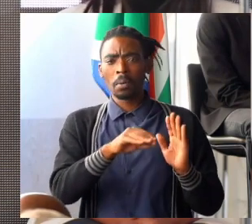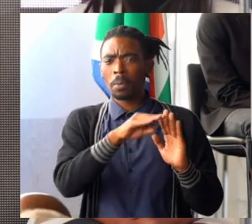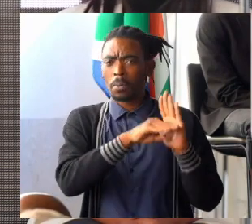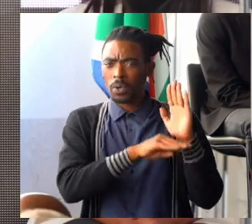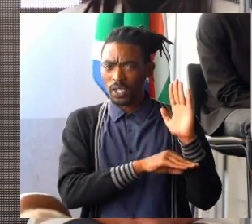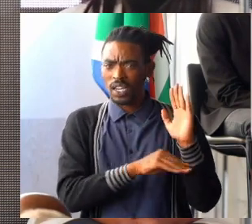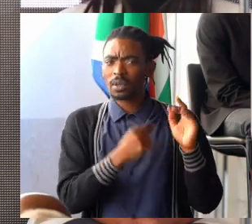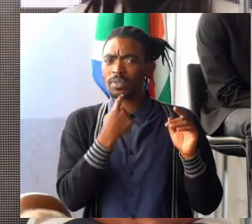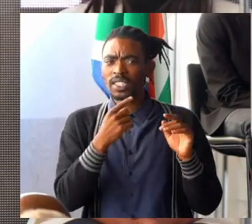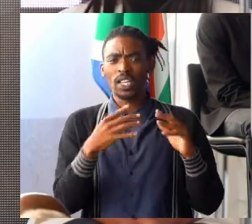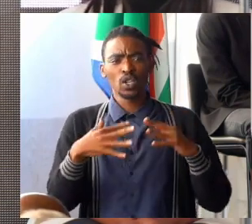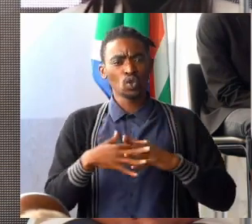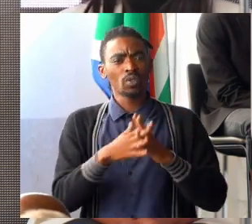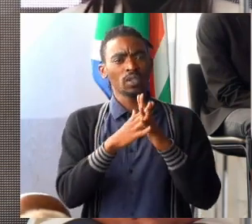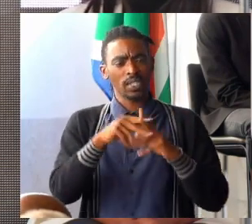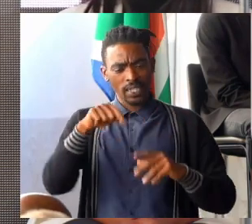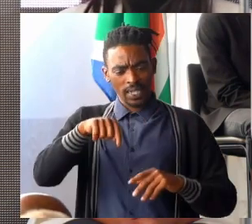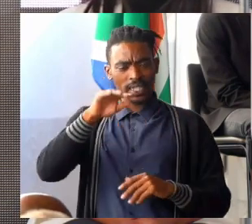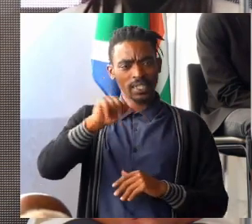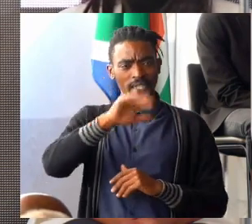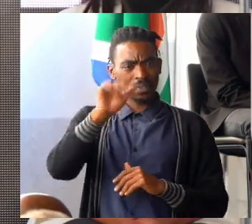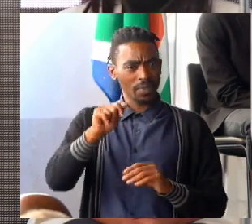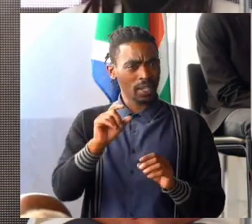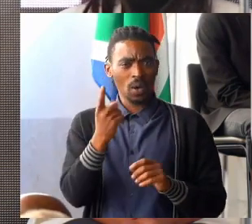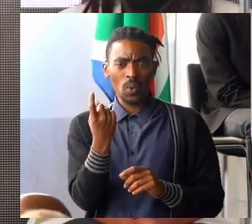national unity in South Africa. Not one.